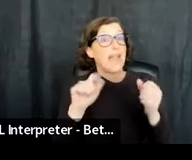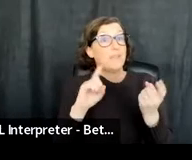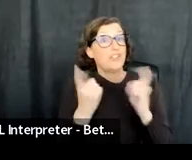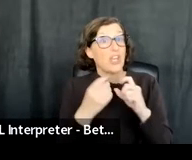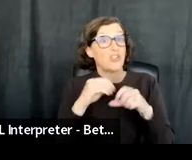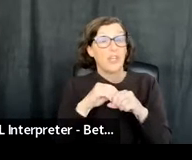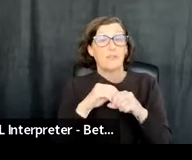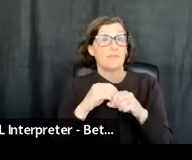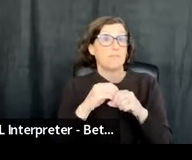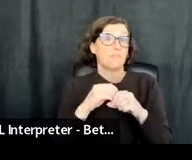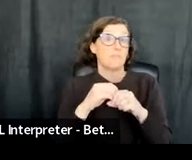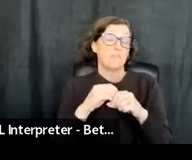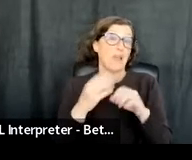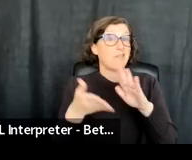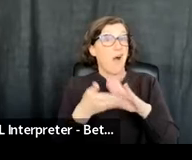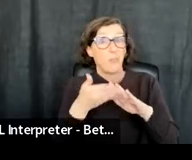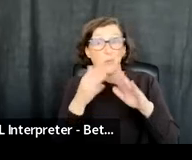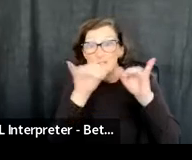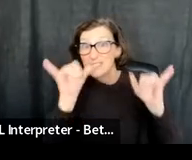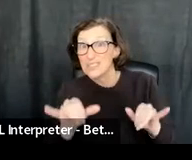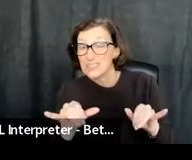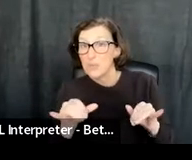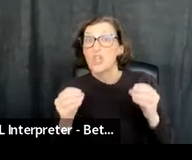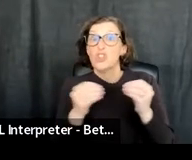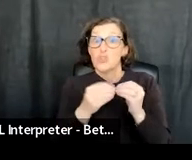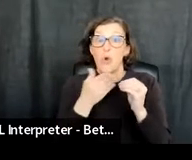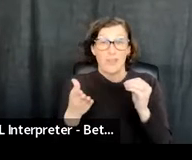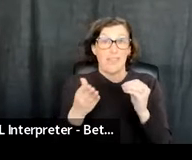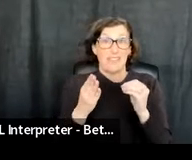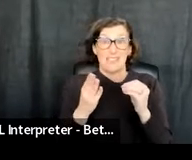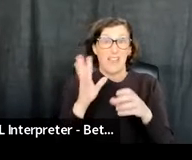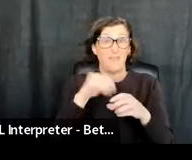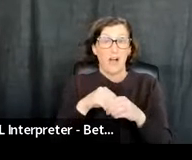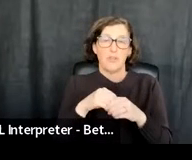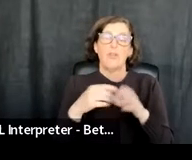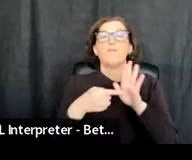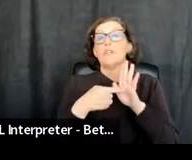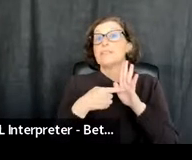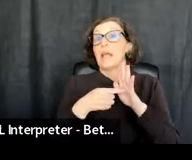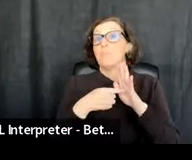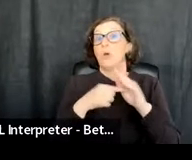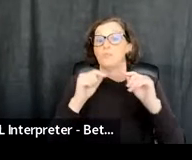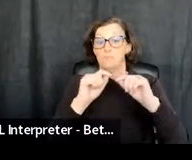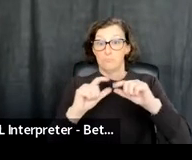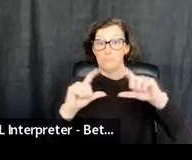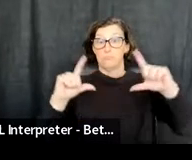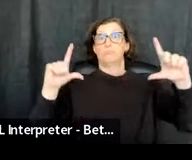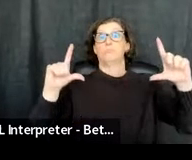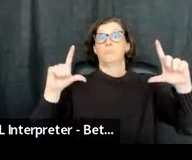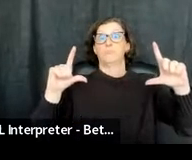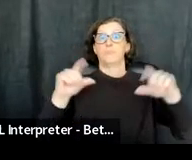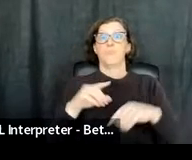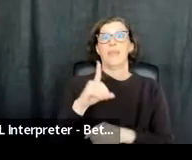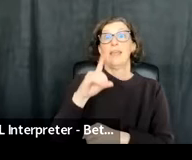and more built right into the operating system. So for some basic screen magnification, let's say, basic dictation of an email,